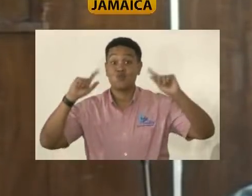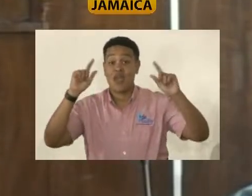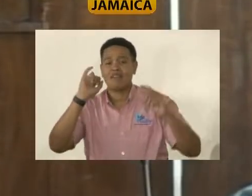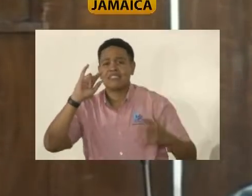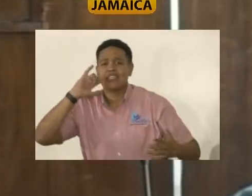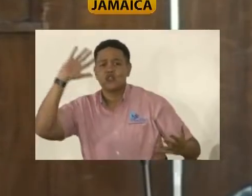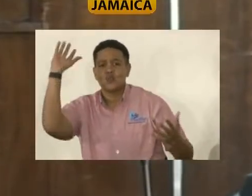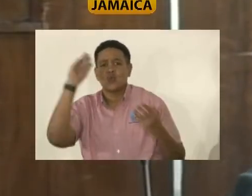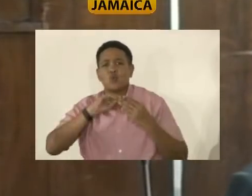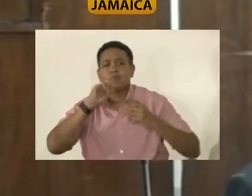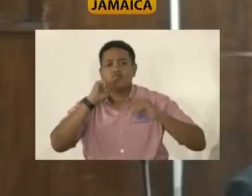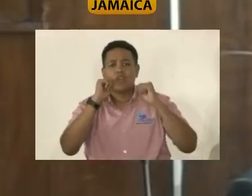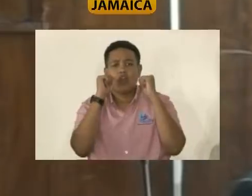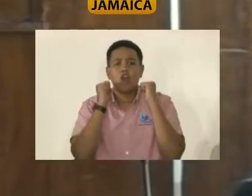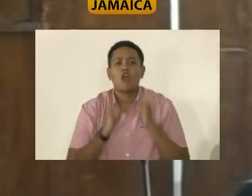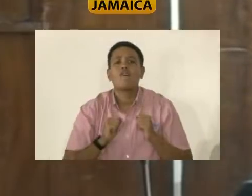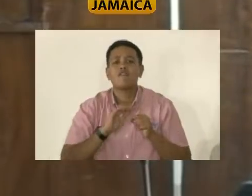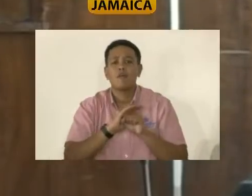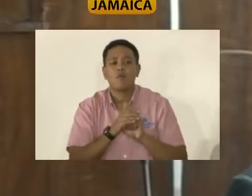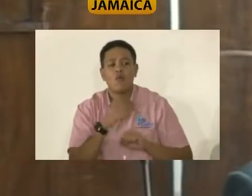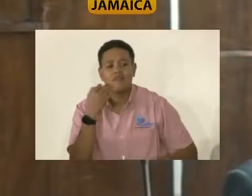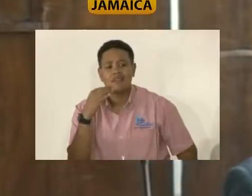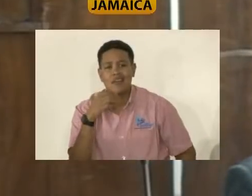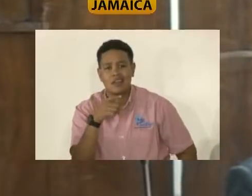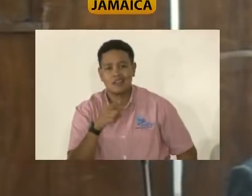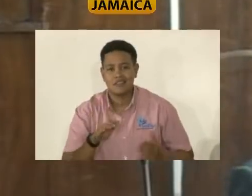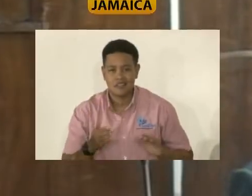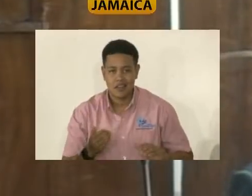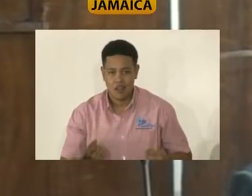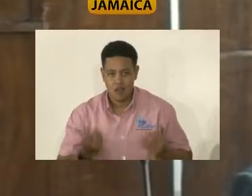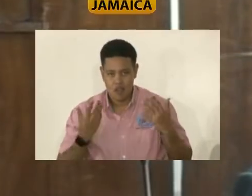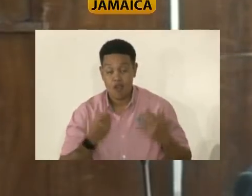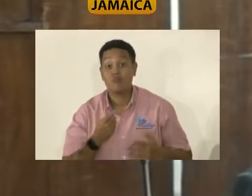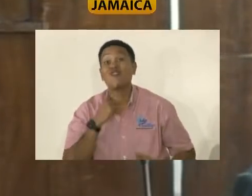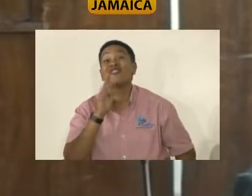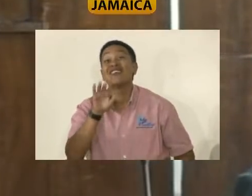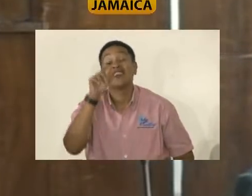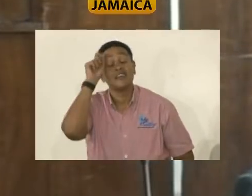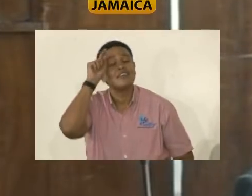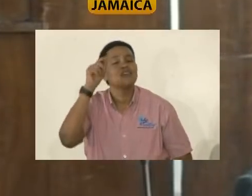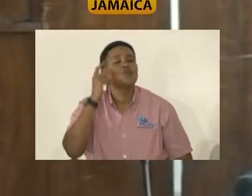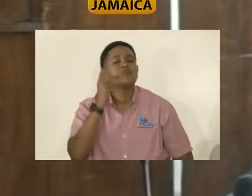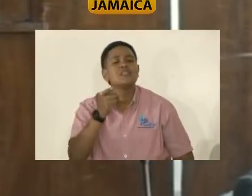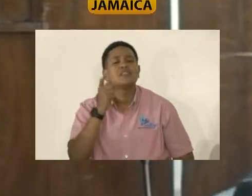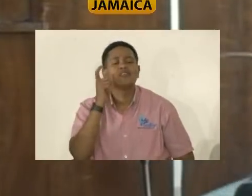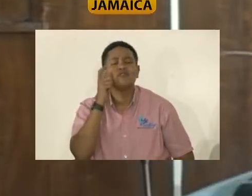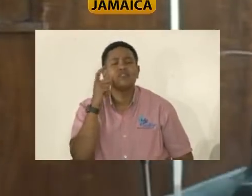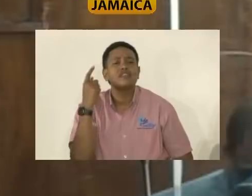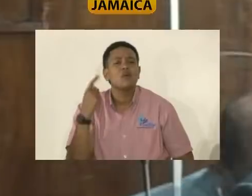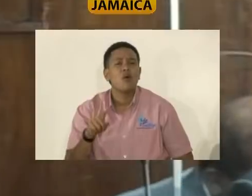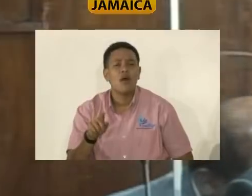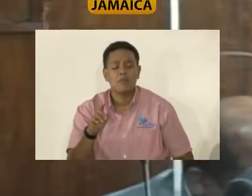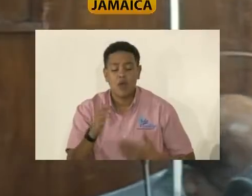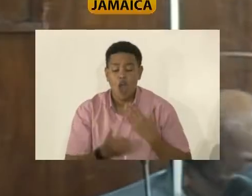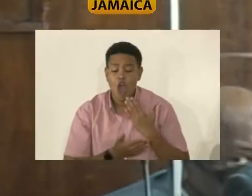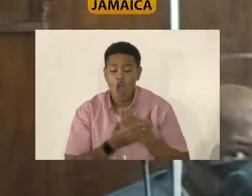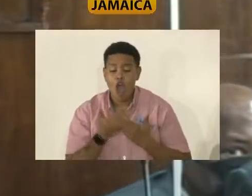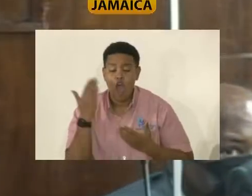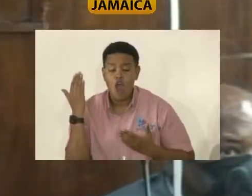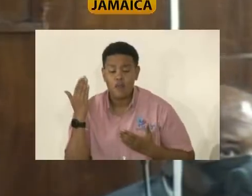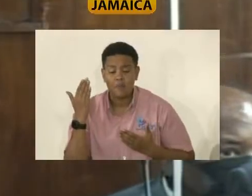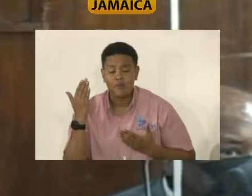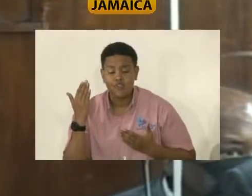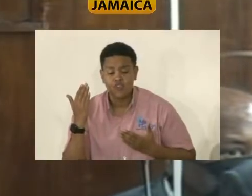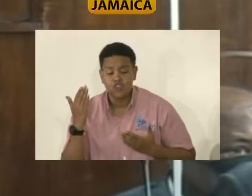cumulative confirmed COVID-19 deaths. Again, you will see recently it is almost